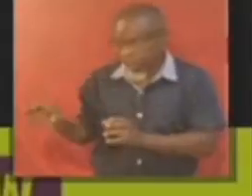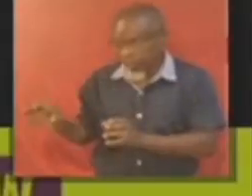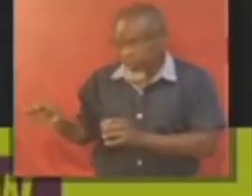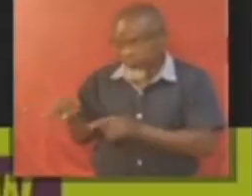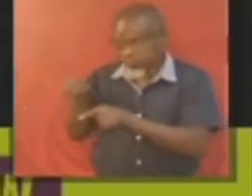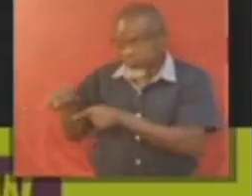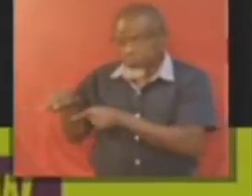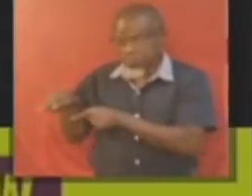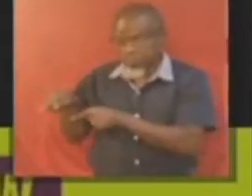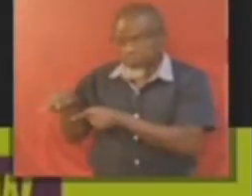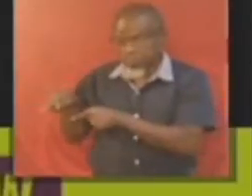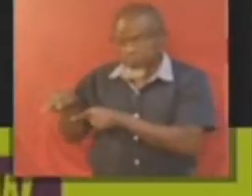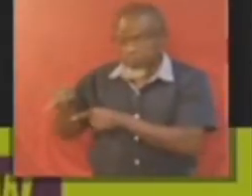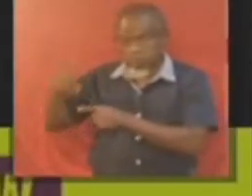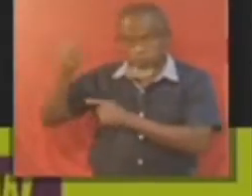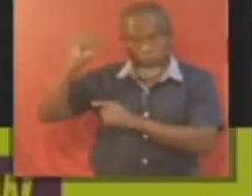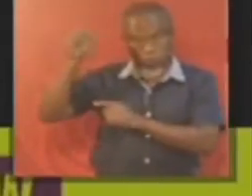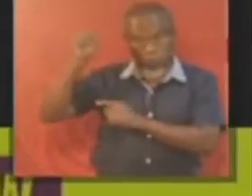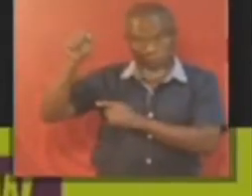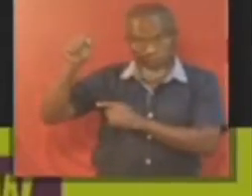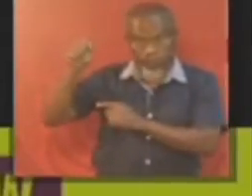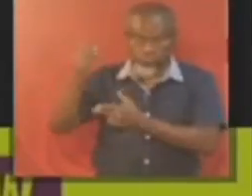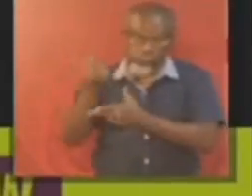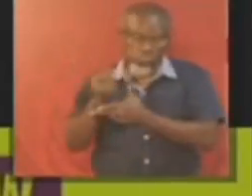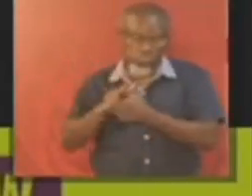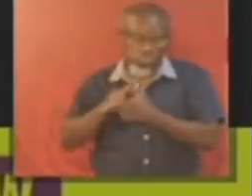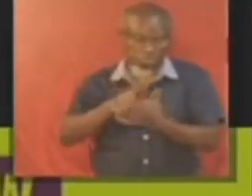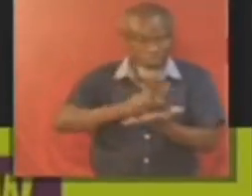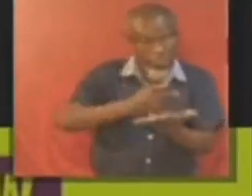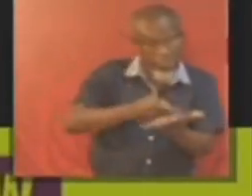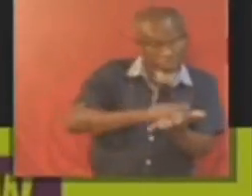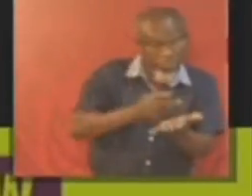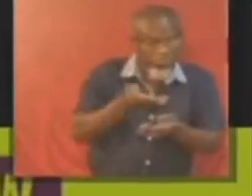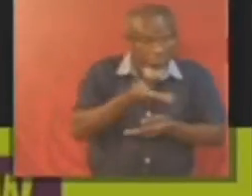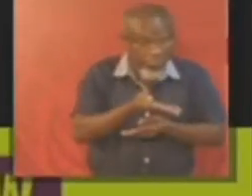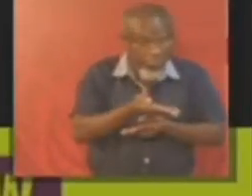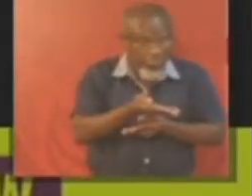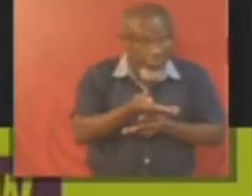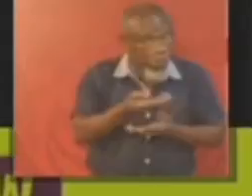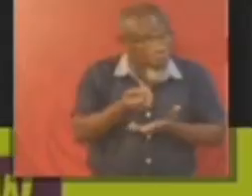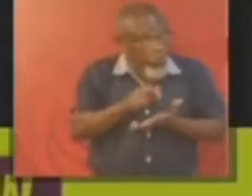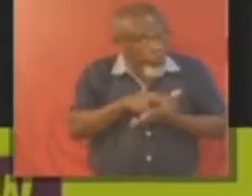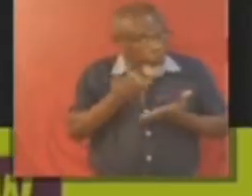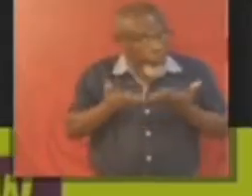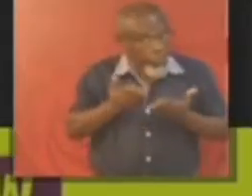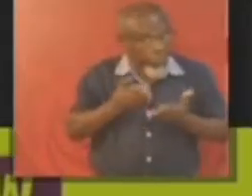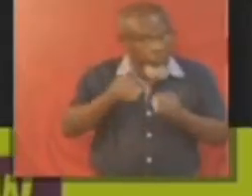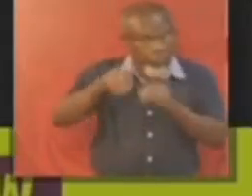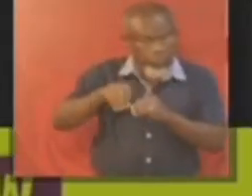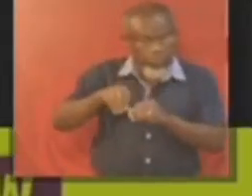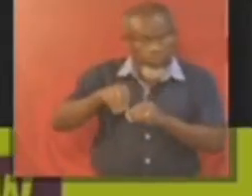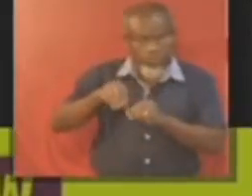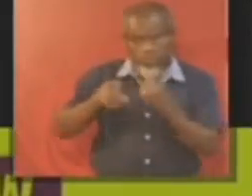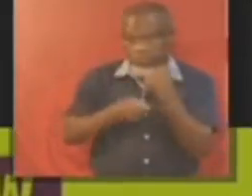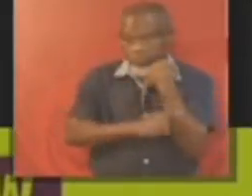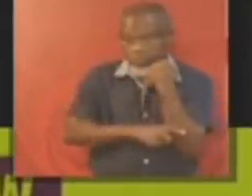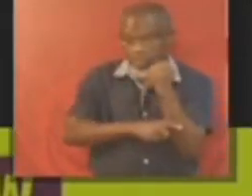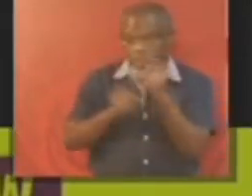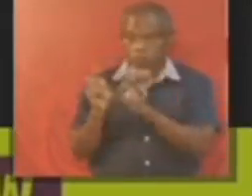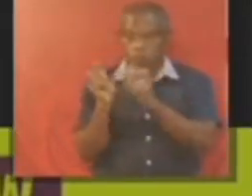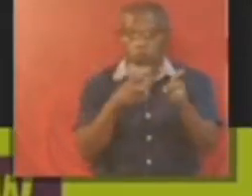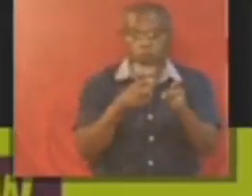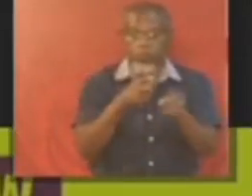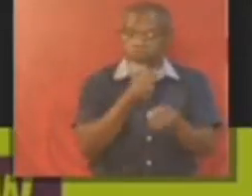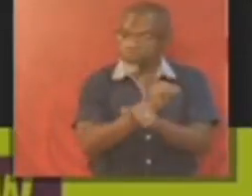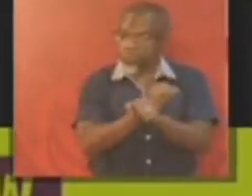bag. And as we're talking about cleaning, what about if there is inadequate sanitizing of your workspace? You can practice doing this for